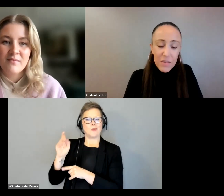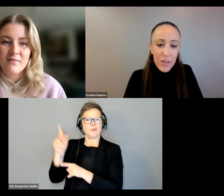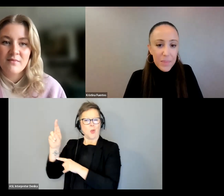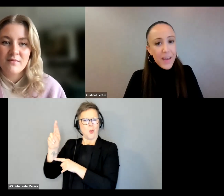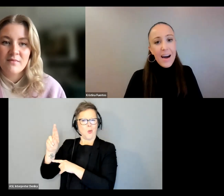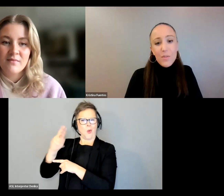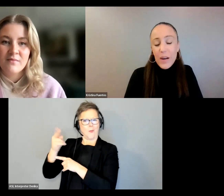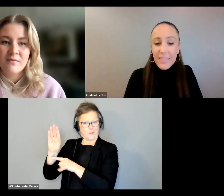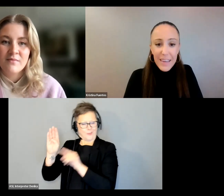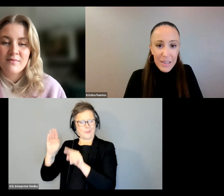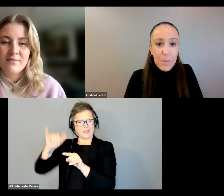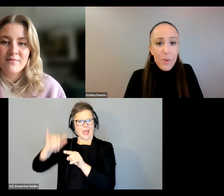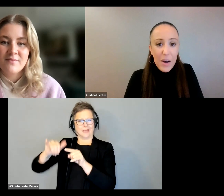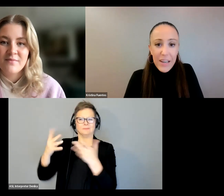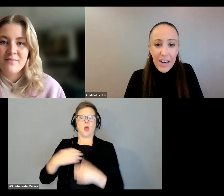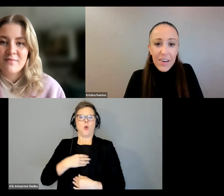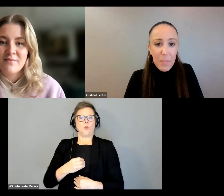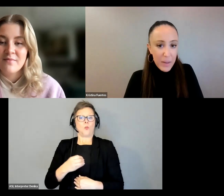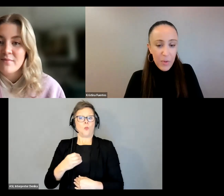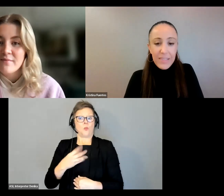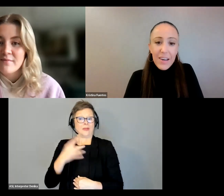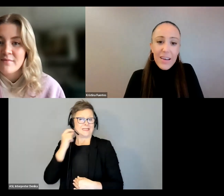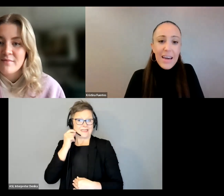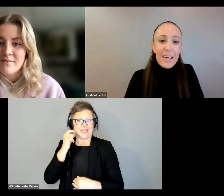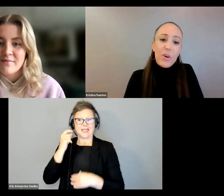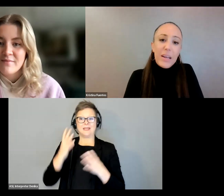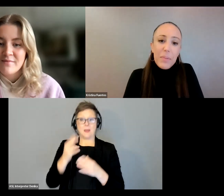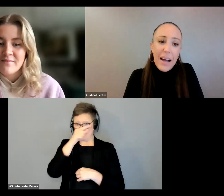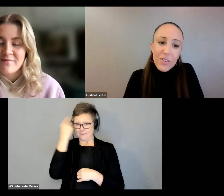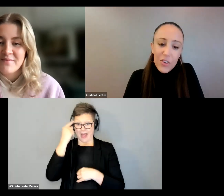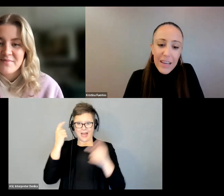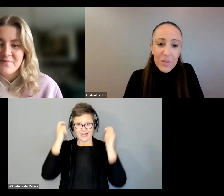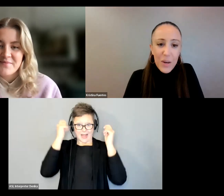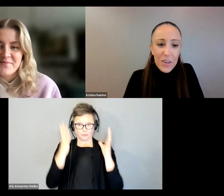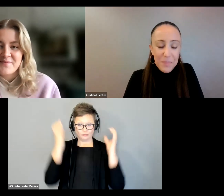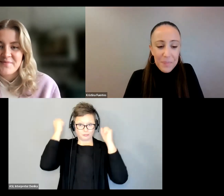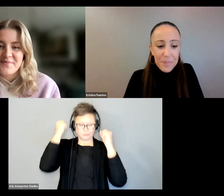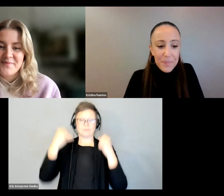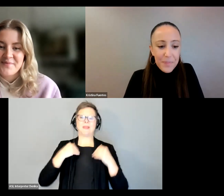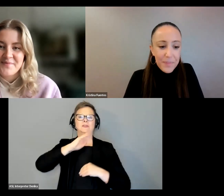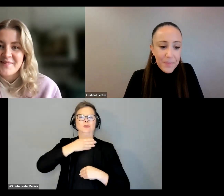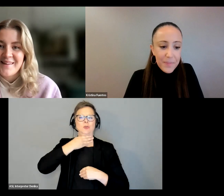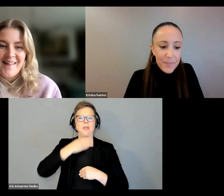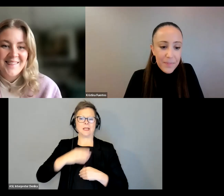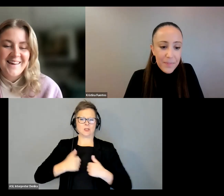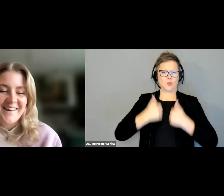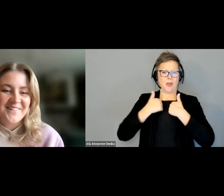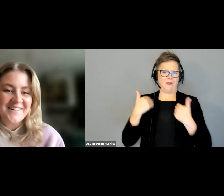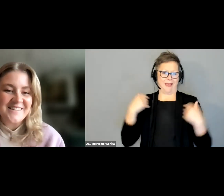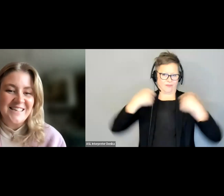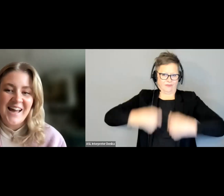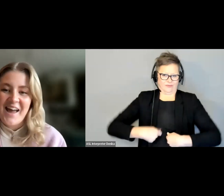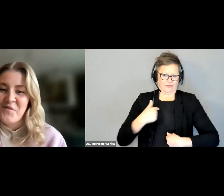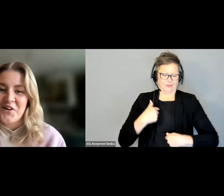Rehabilitation Hospital. I have white skin, brown hair up in a ponytail, and I'm wearing a black turtleneck sweater. Thank